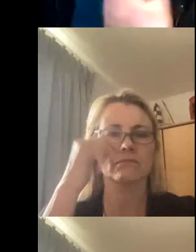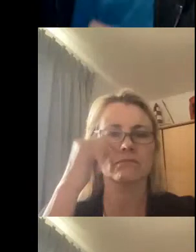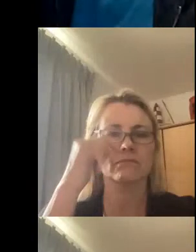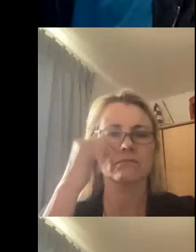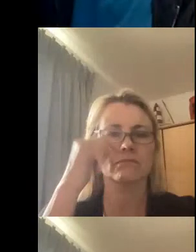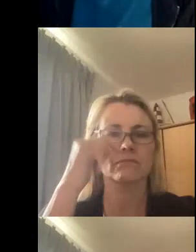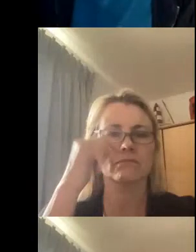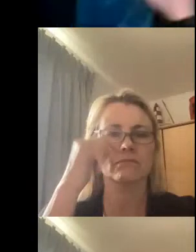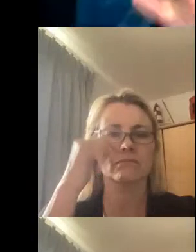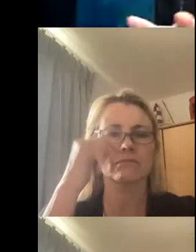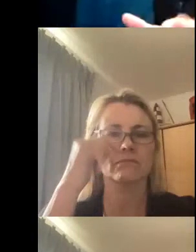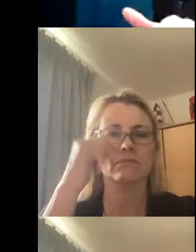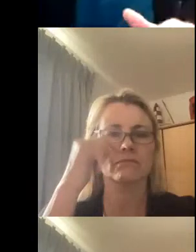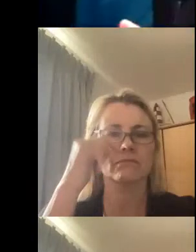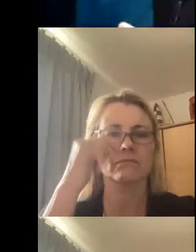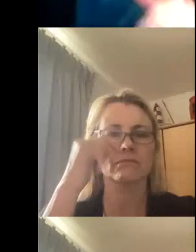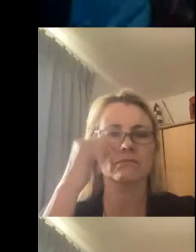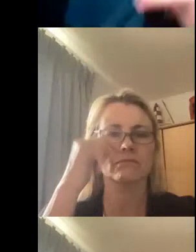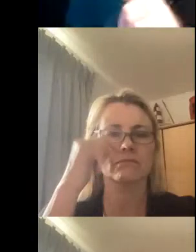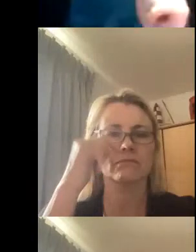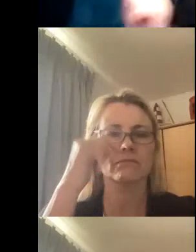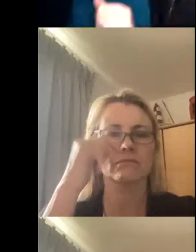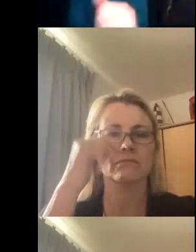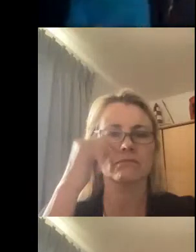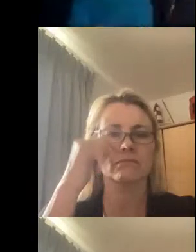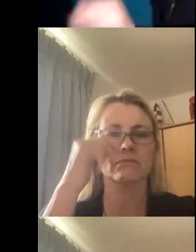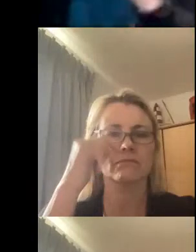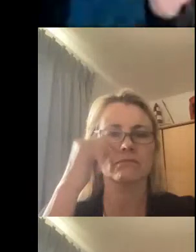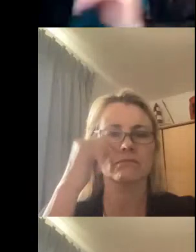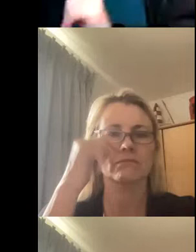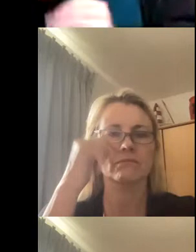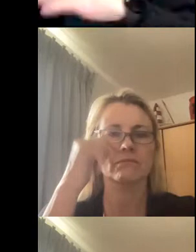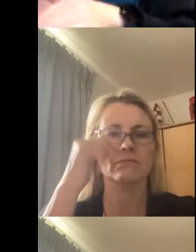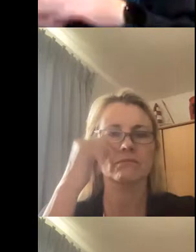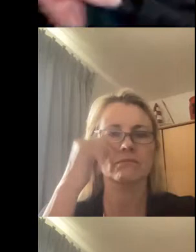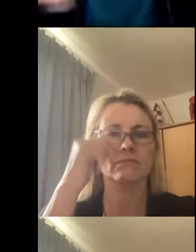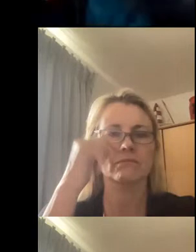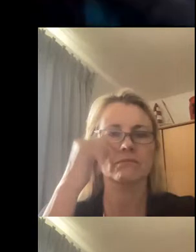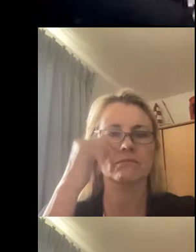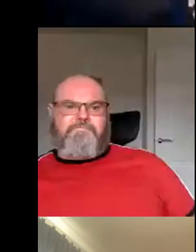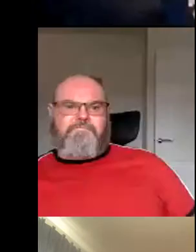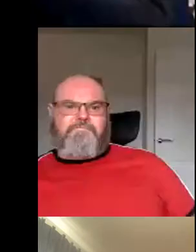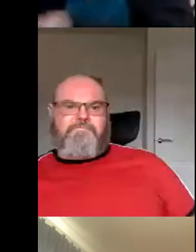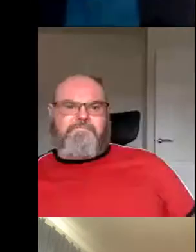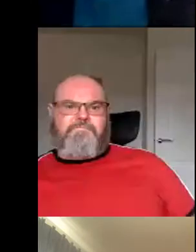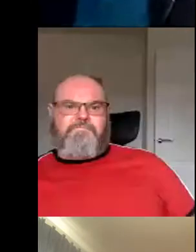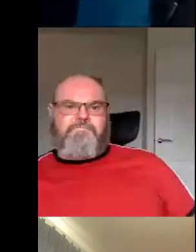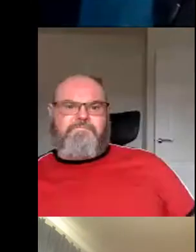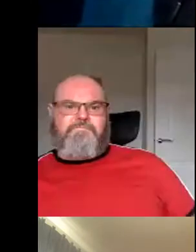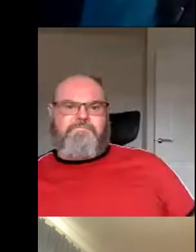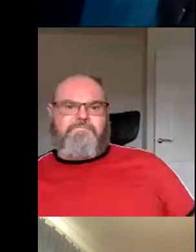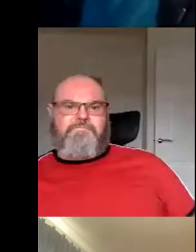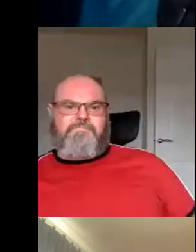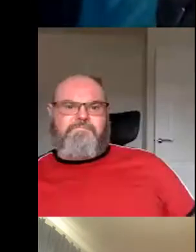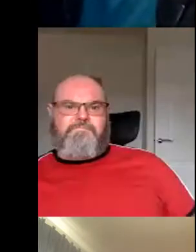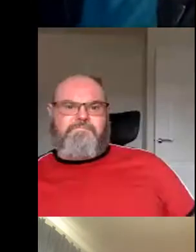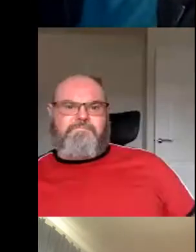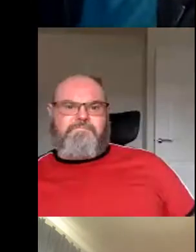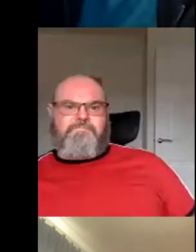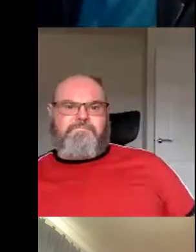You might have seen government service like this: asks you a question, you answer yes or no, and it takes you to another, like a flow chart taking you through a journey.